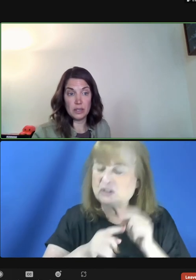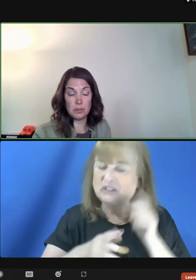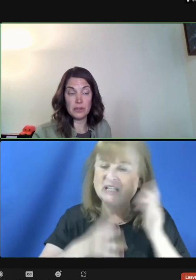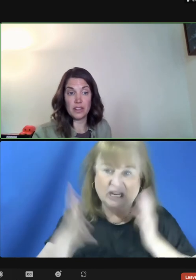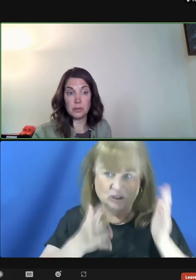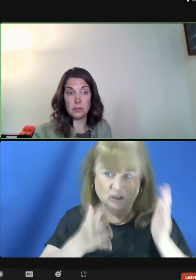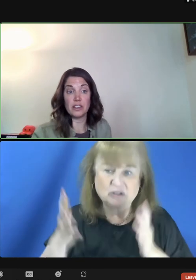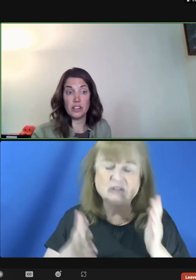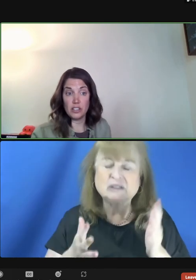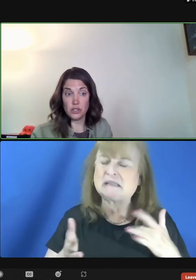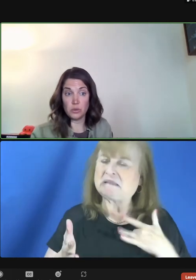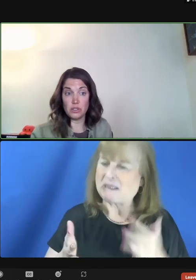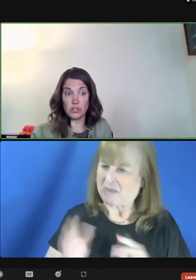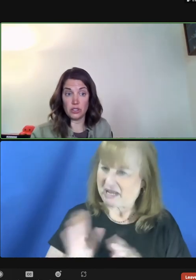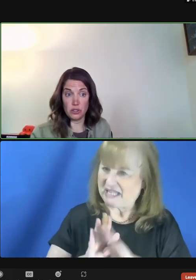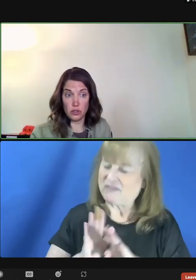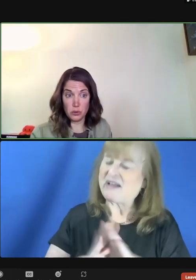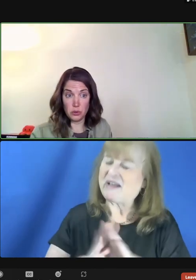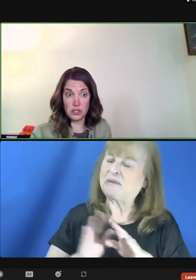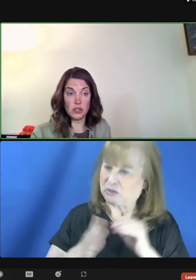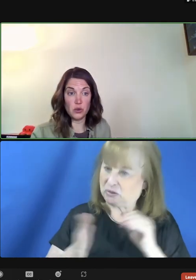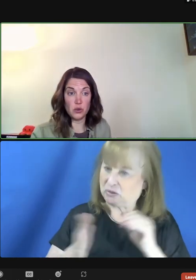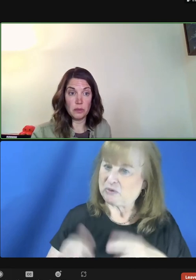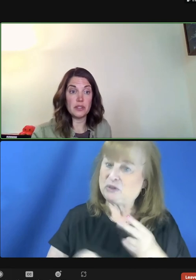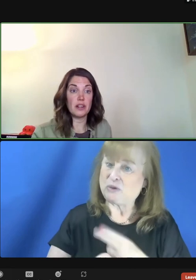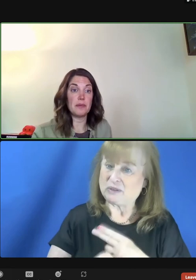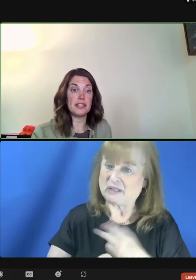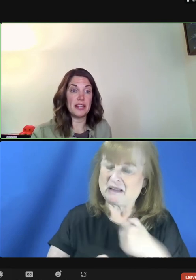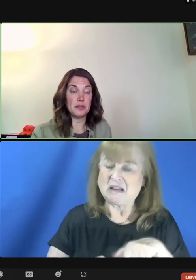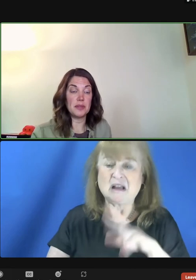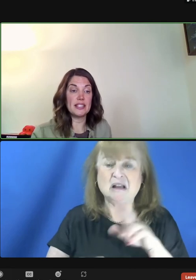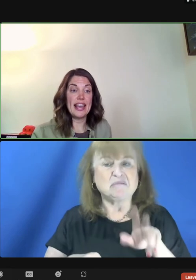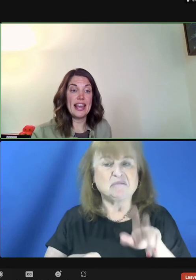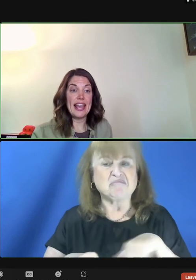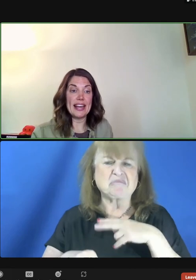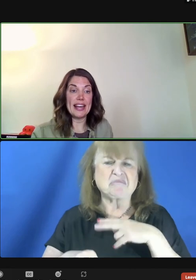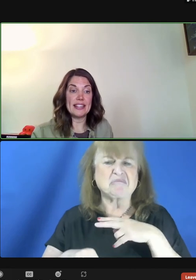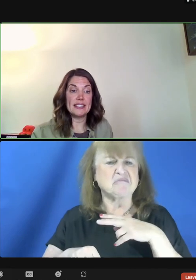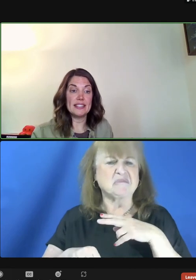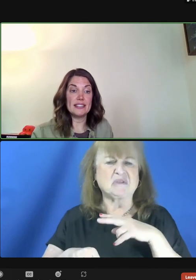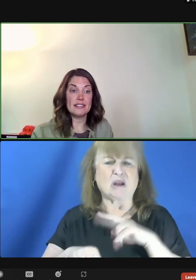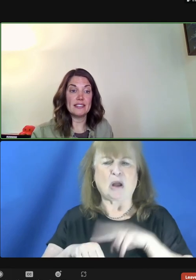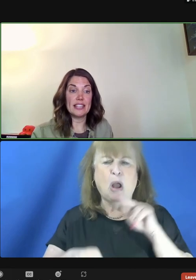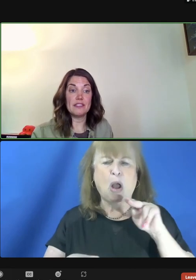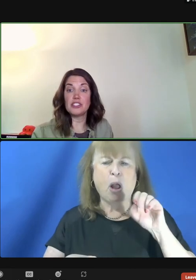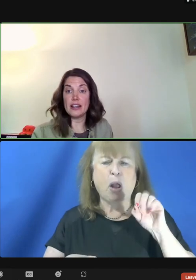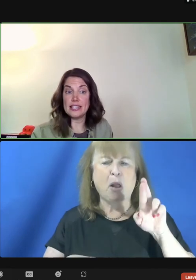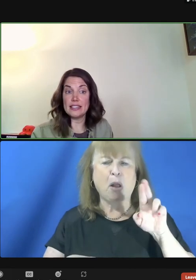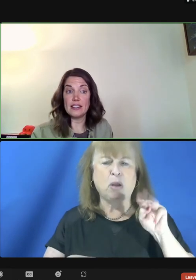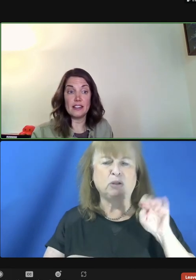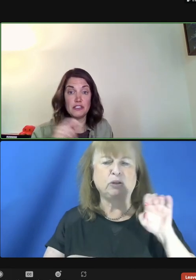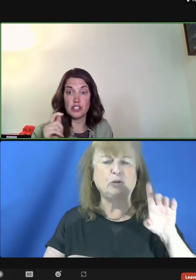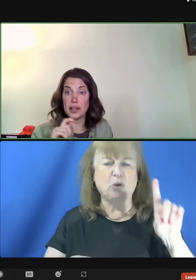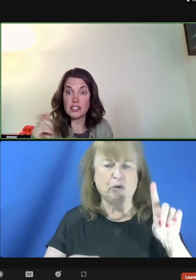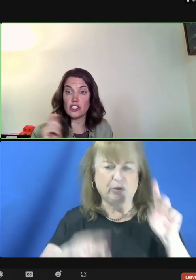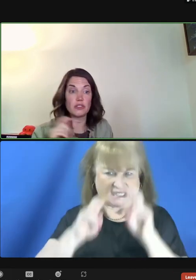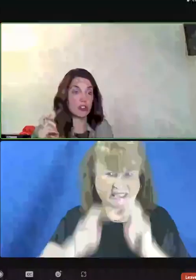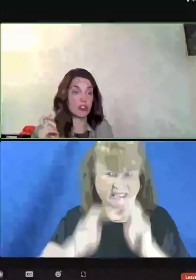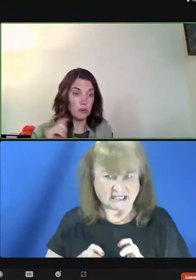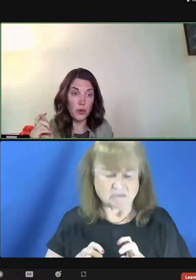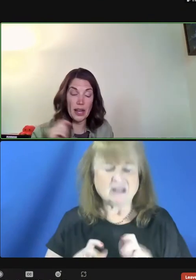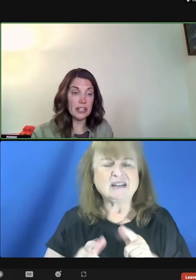that typically developing students use. This is a normed assessment and gives you an idea of